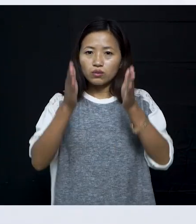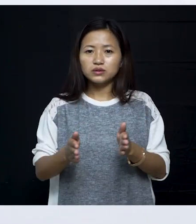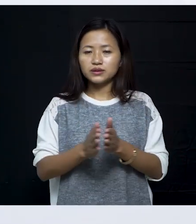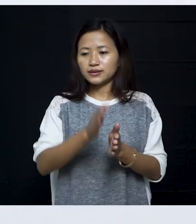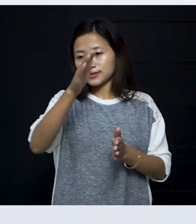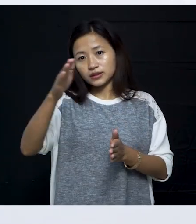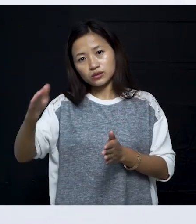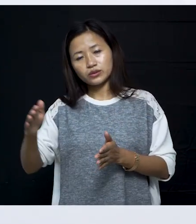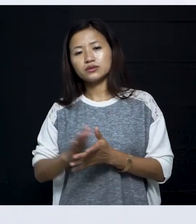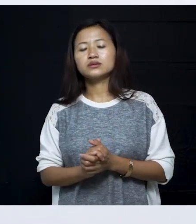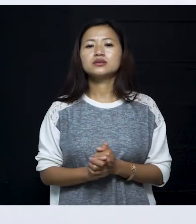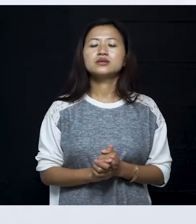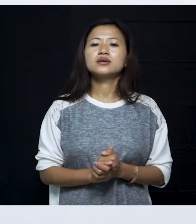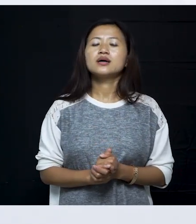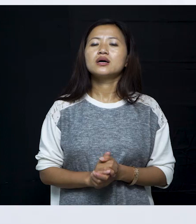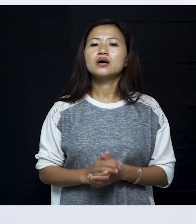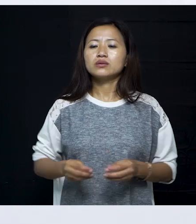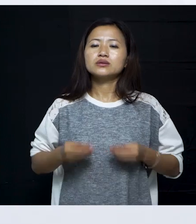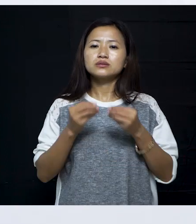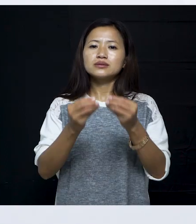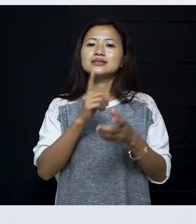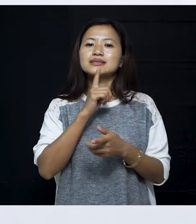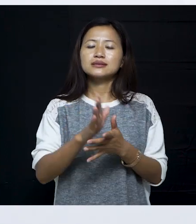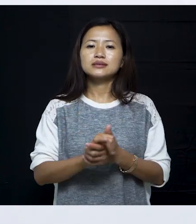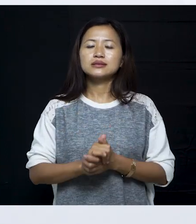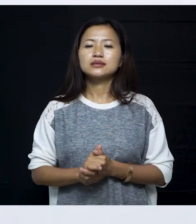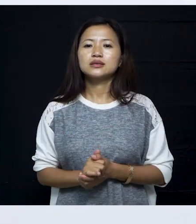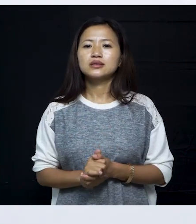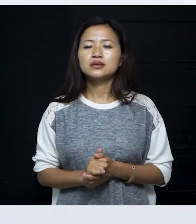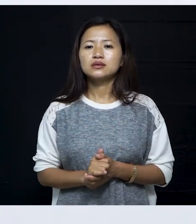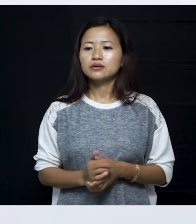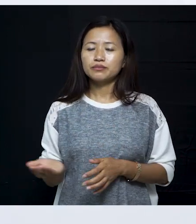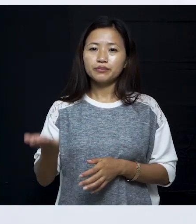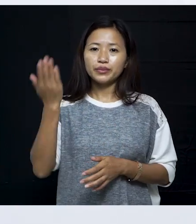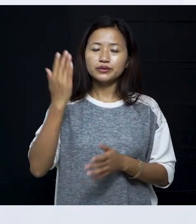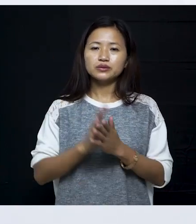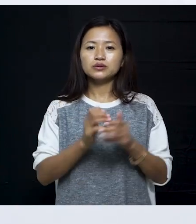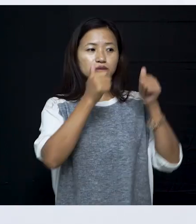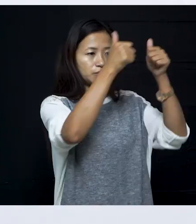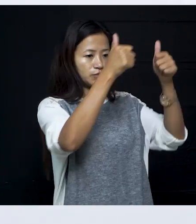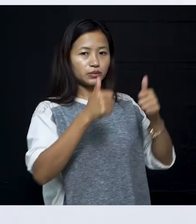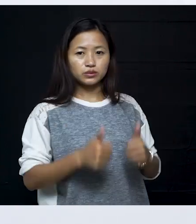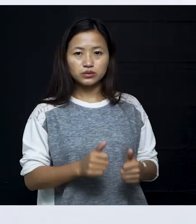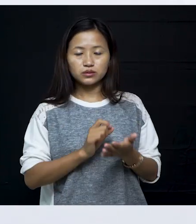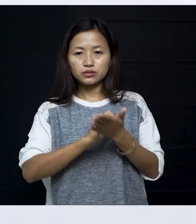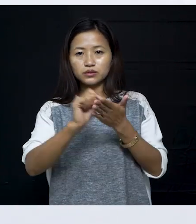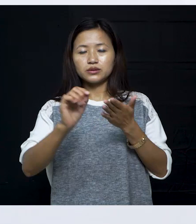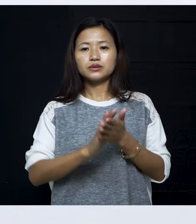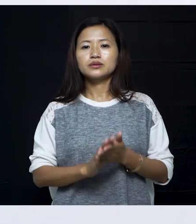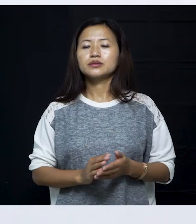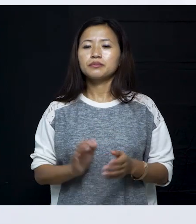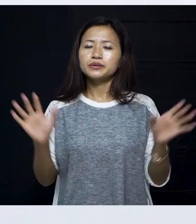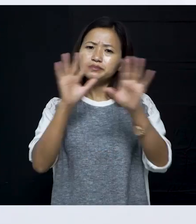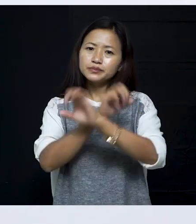And another example that I would like to suggest here is that, again, coming back to that poster writing about rib